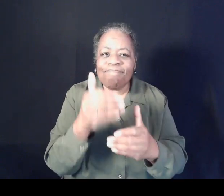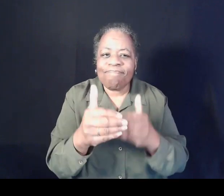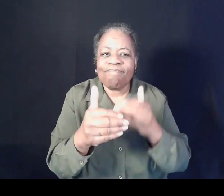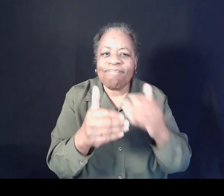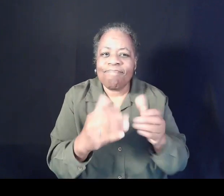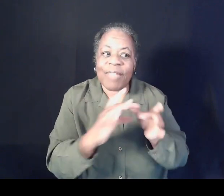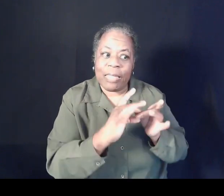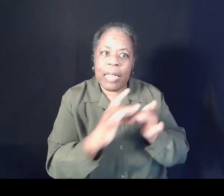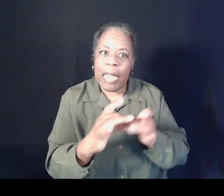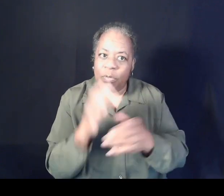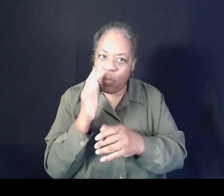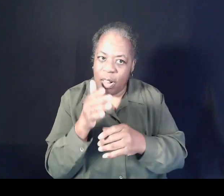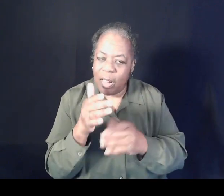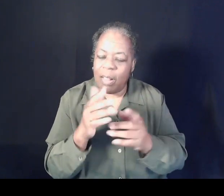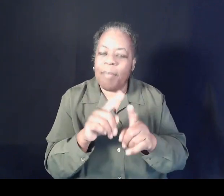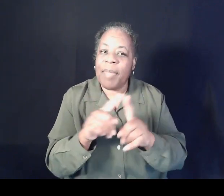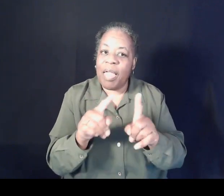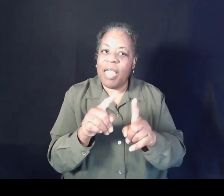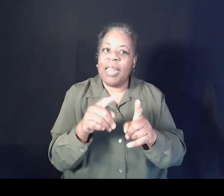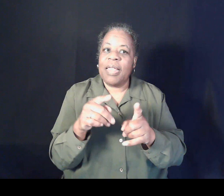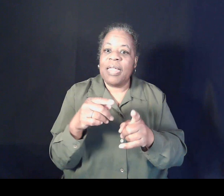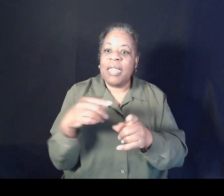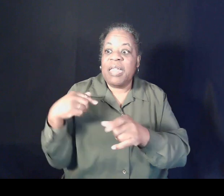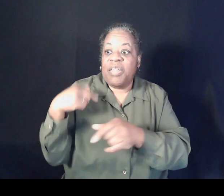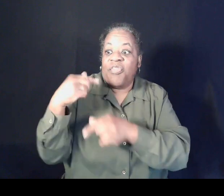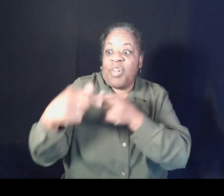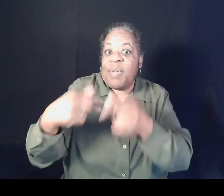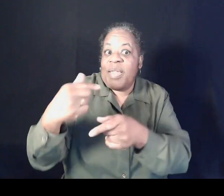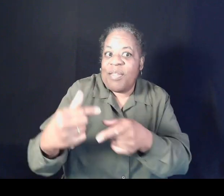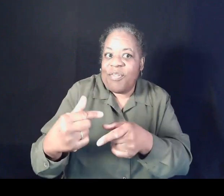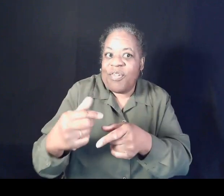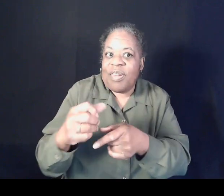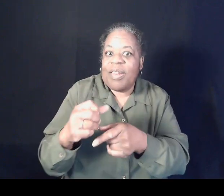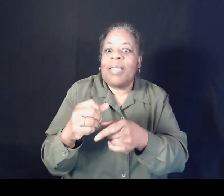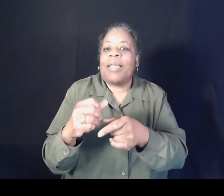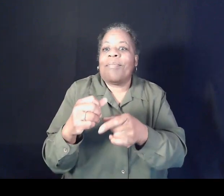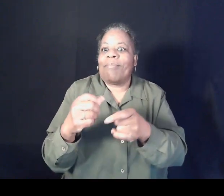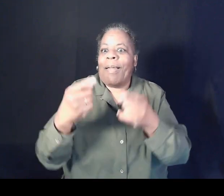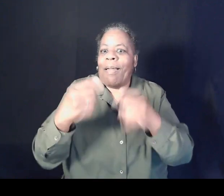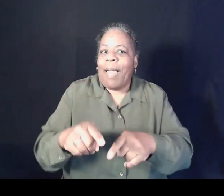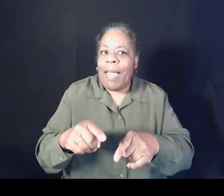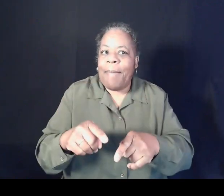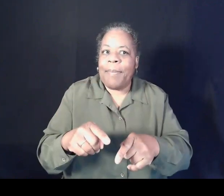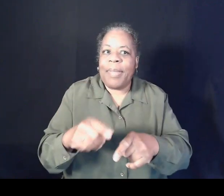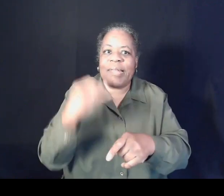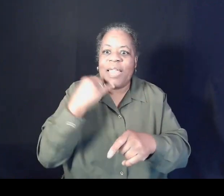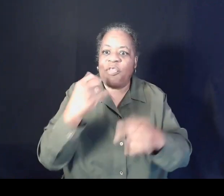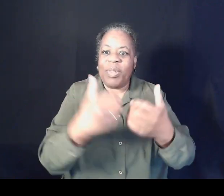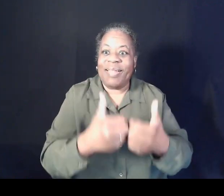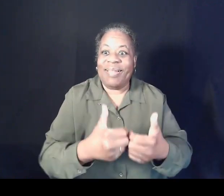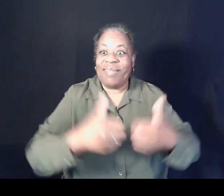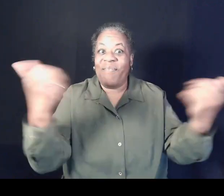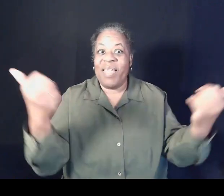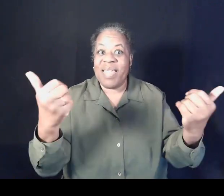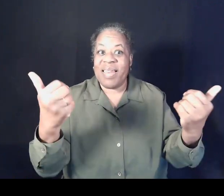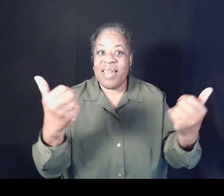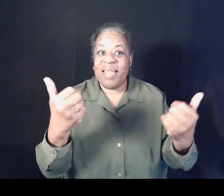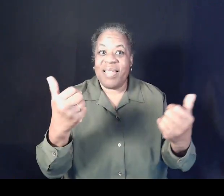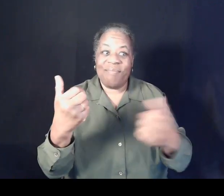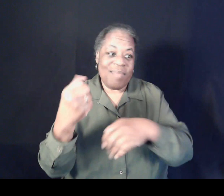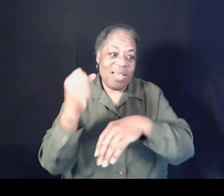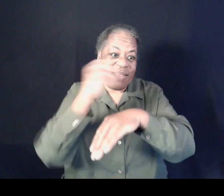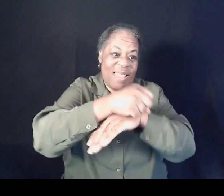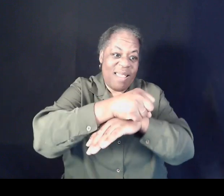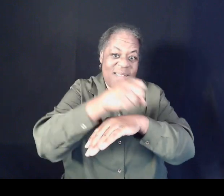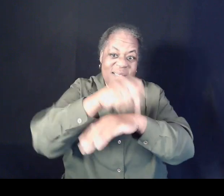dots. Within a few generations of Solomon's reign, Israel is divided, attacked, and eventually it falls to Nebuchadnezzar's army